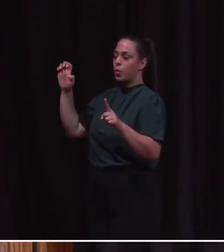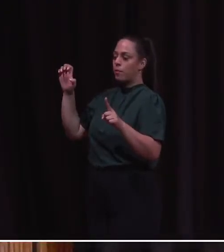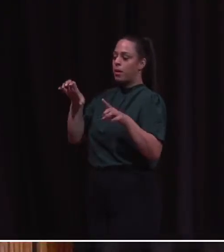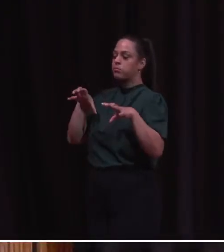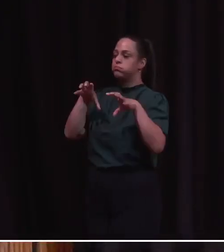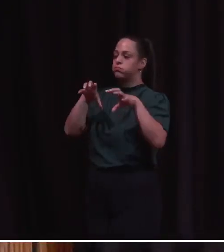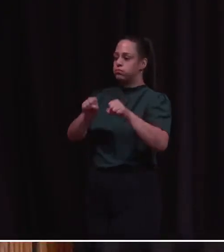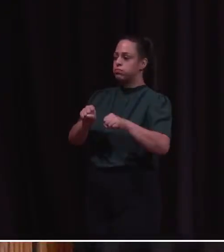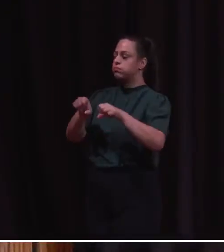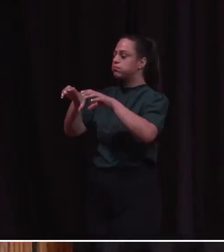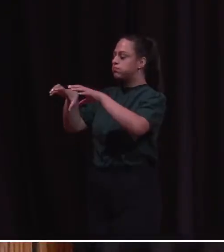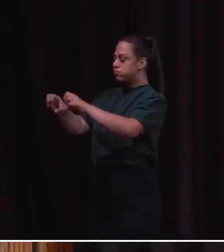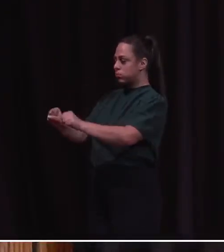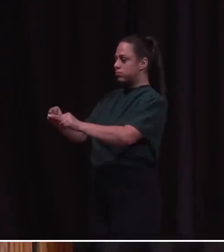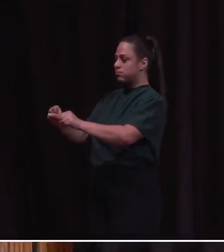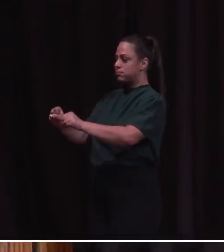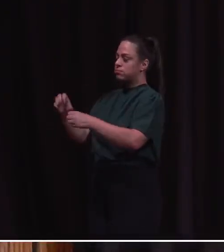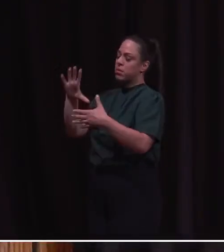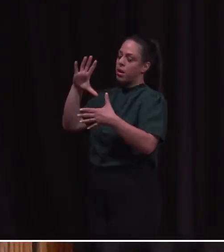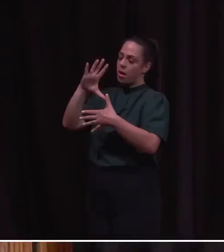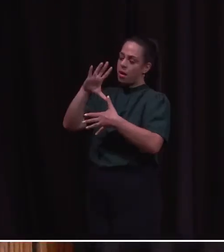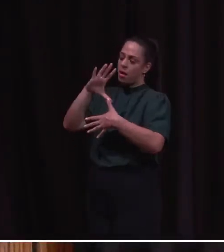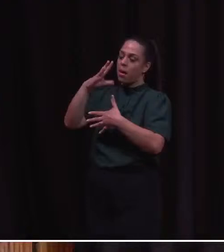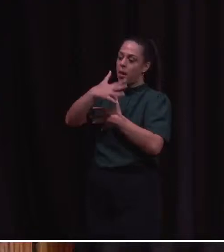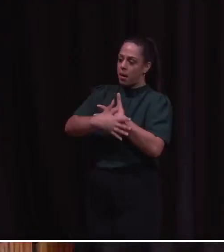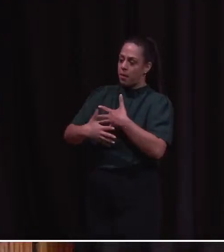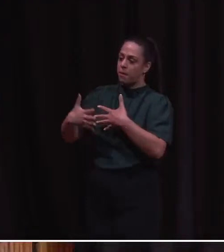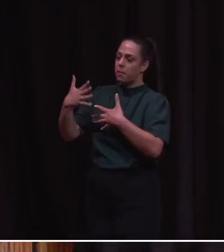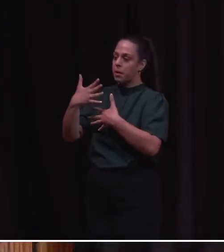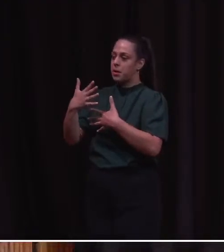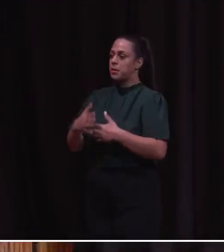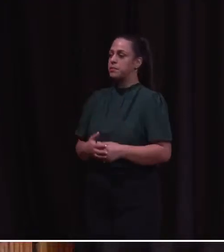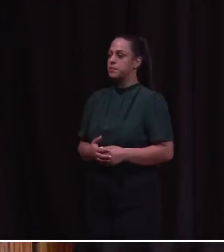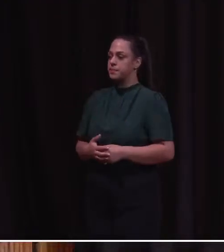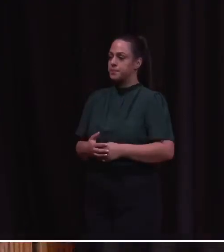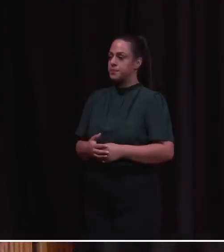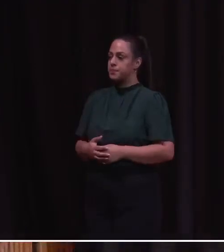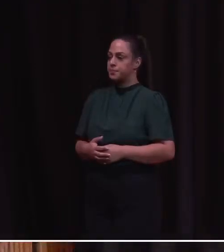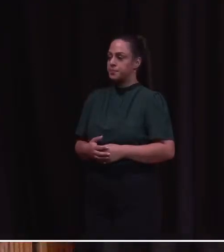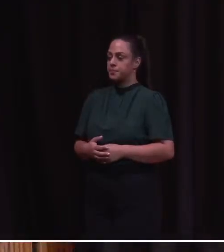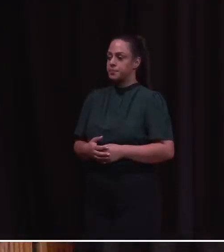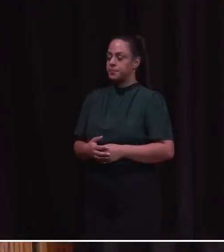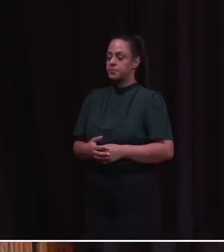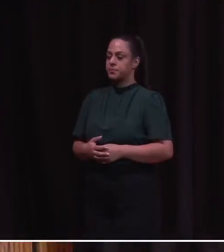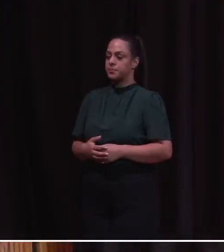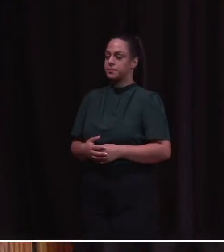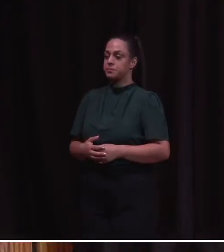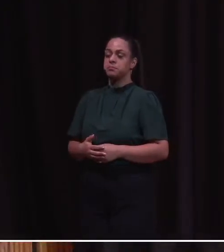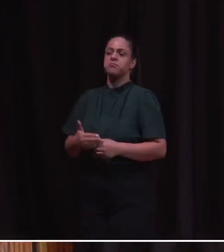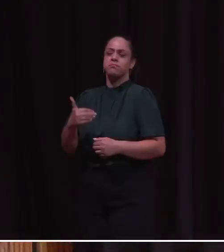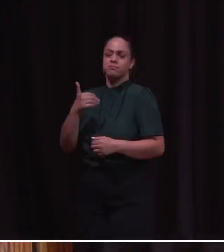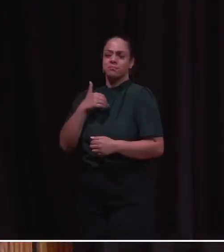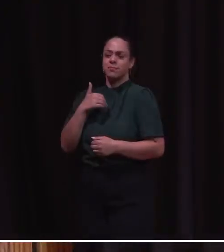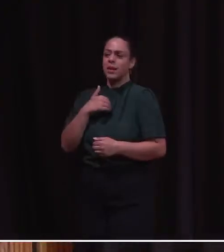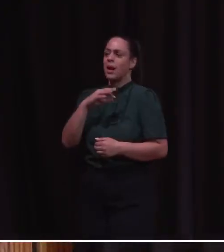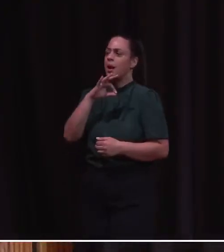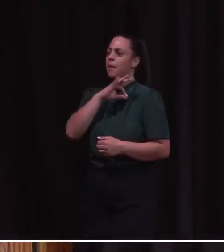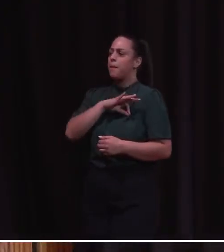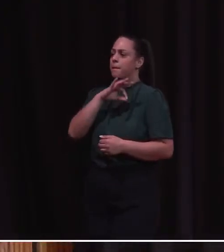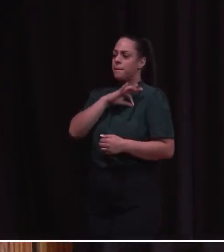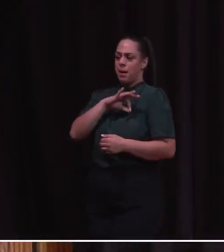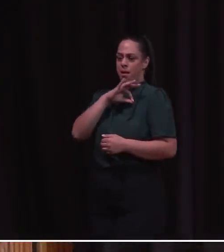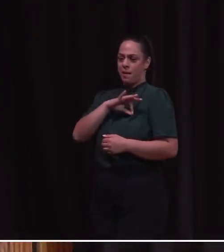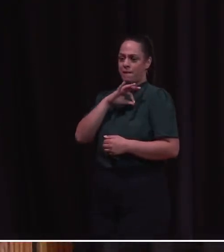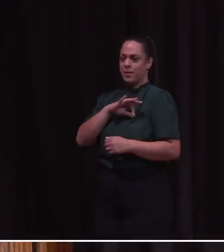Among the package of the goodies that the West is said to have brought to the rest